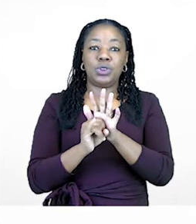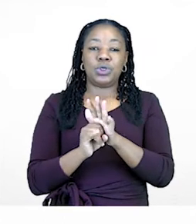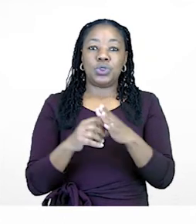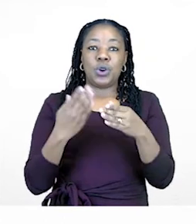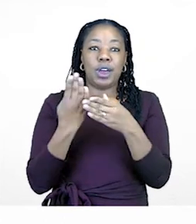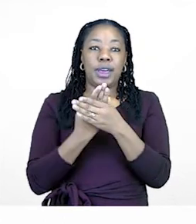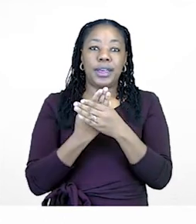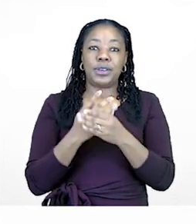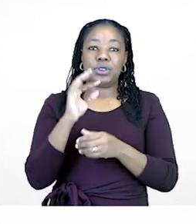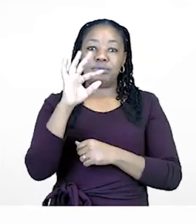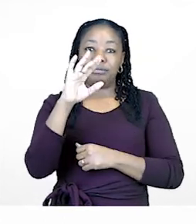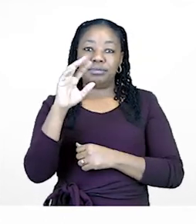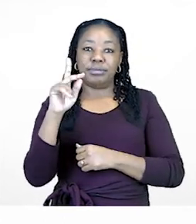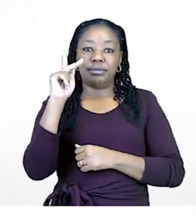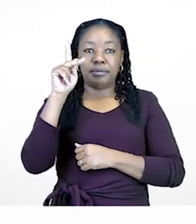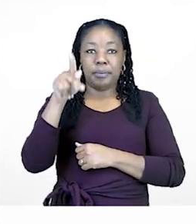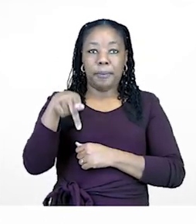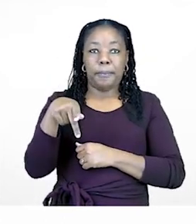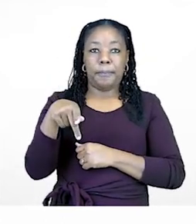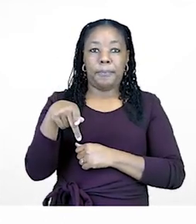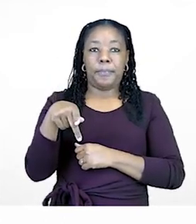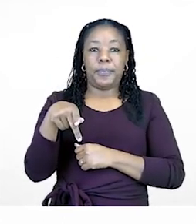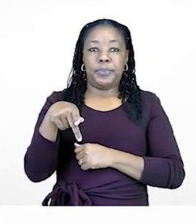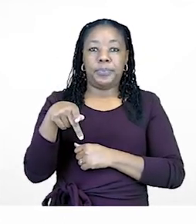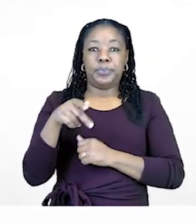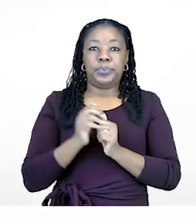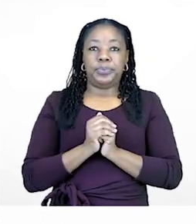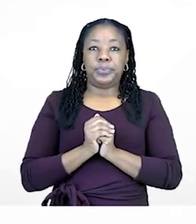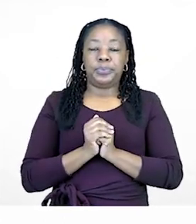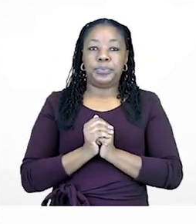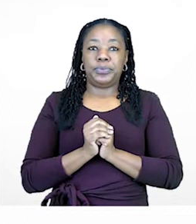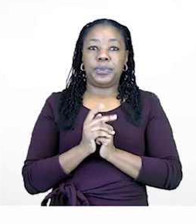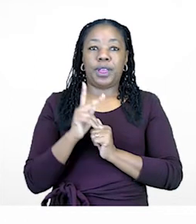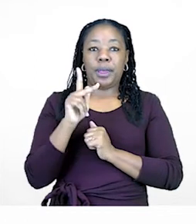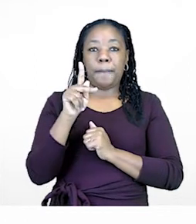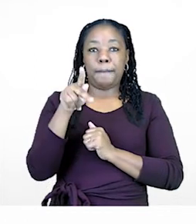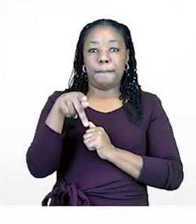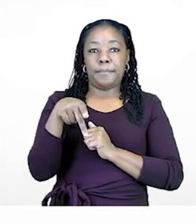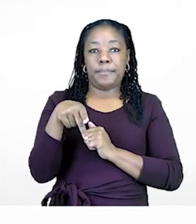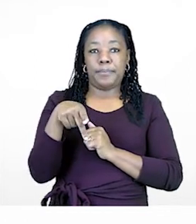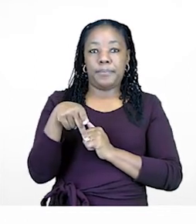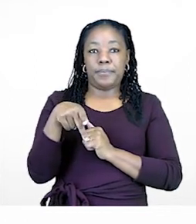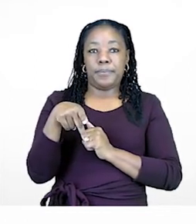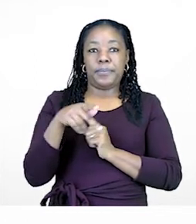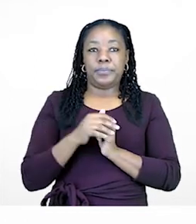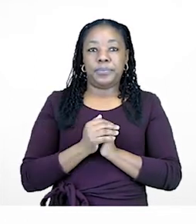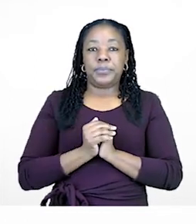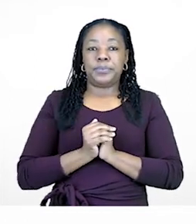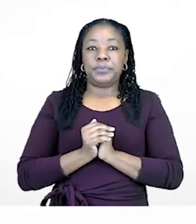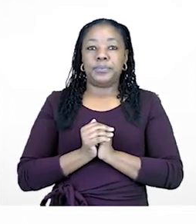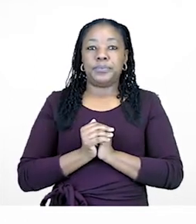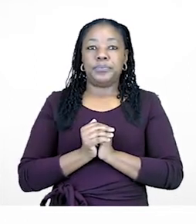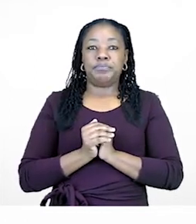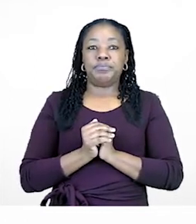this letter is the letter P. And it makes a sound going P. Let's all